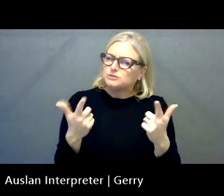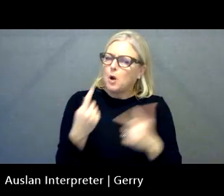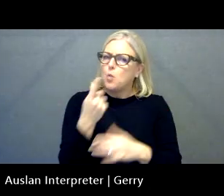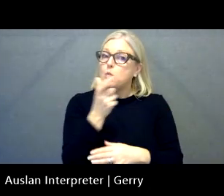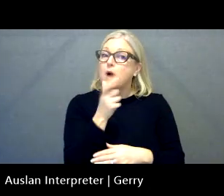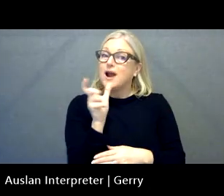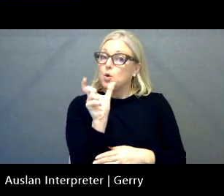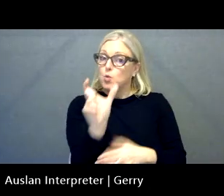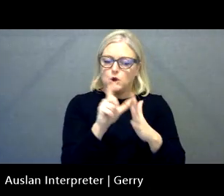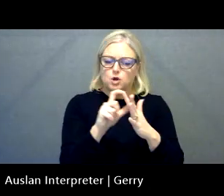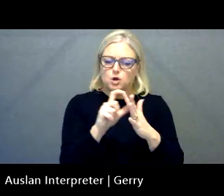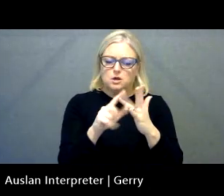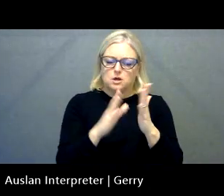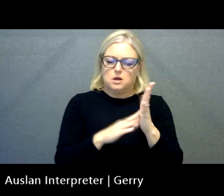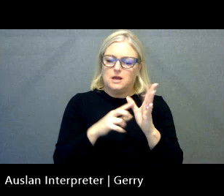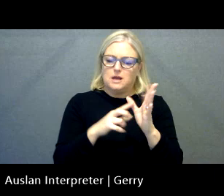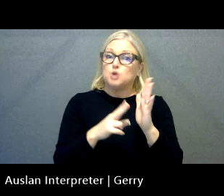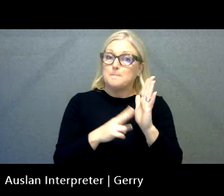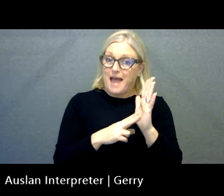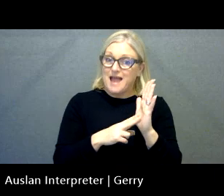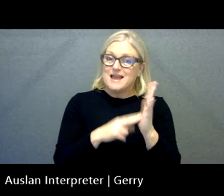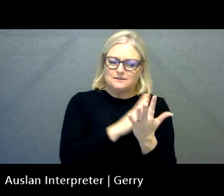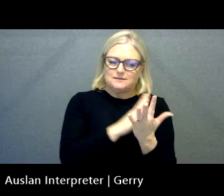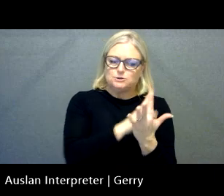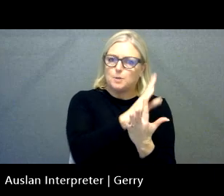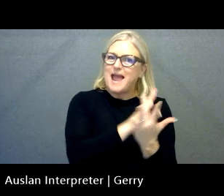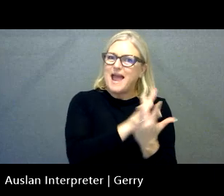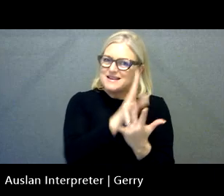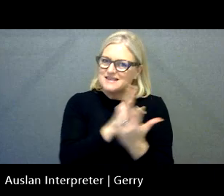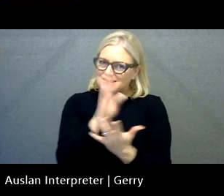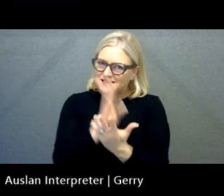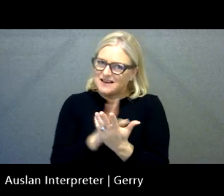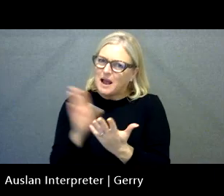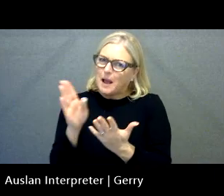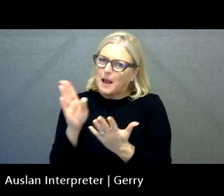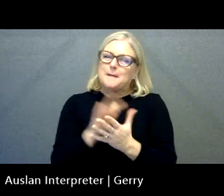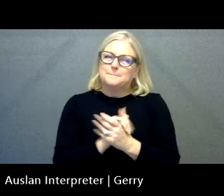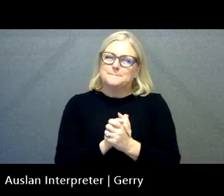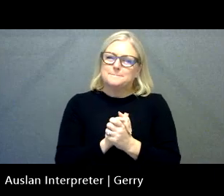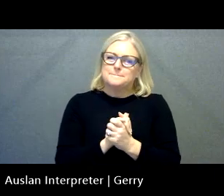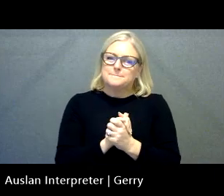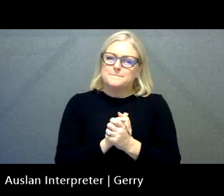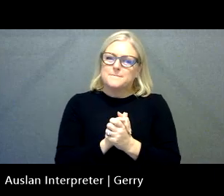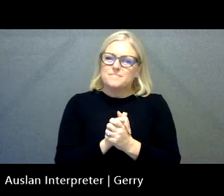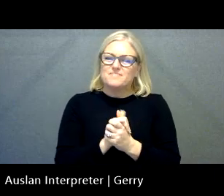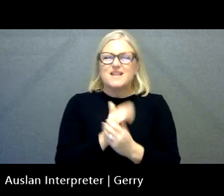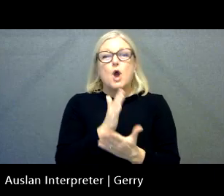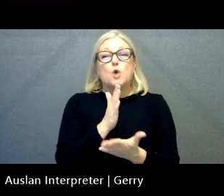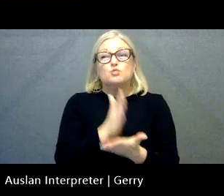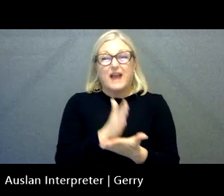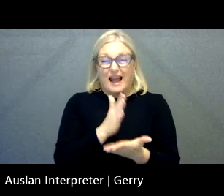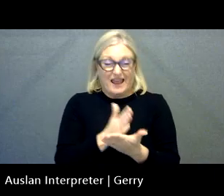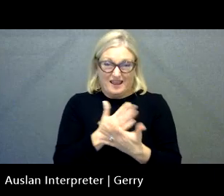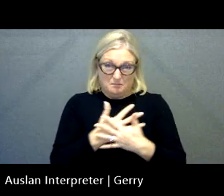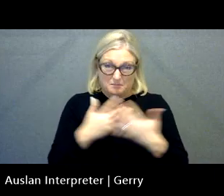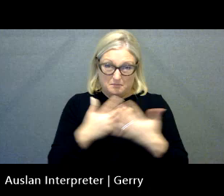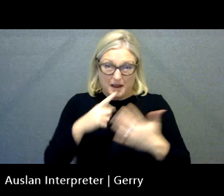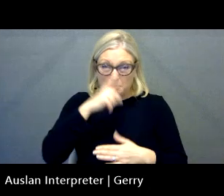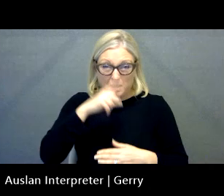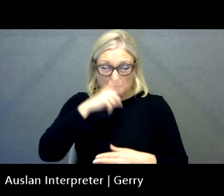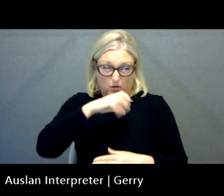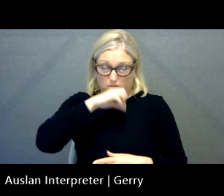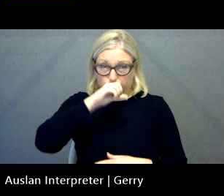of instrument usage and development, and that was really not well welcomed. So life areas is